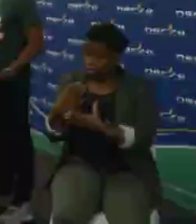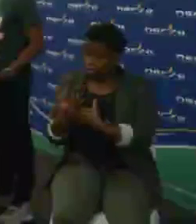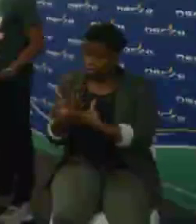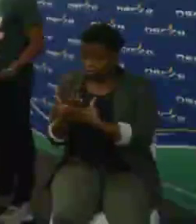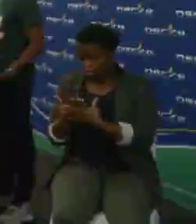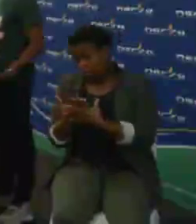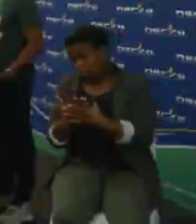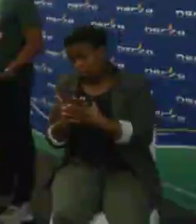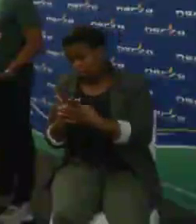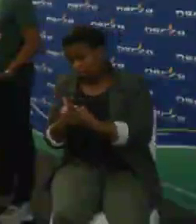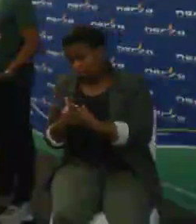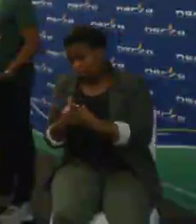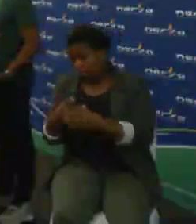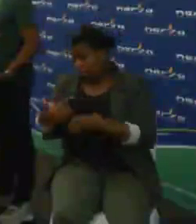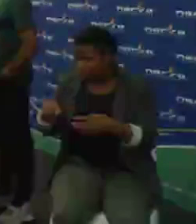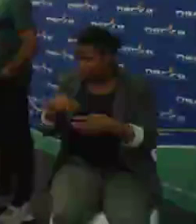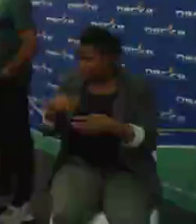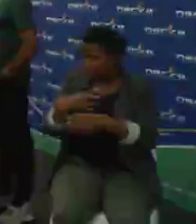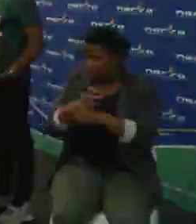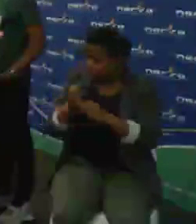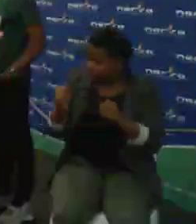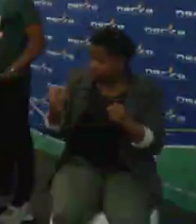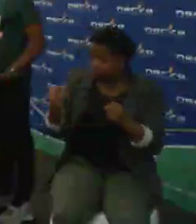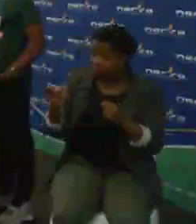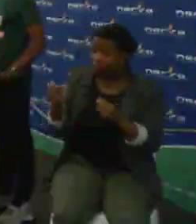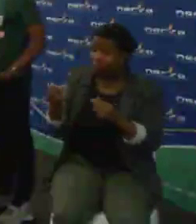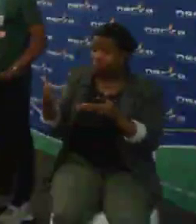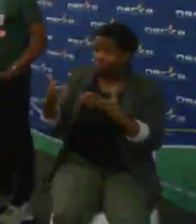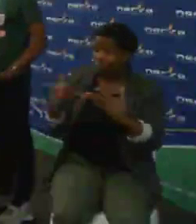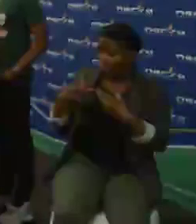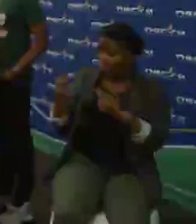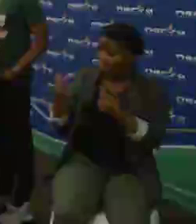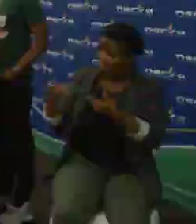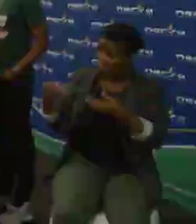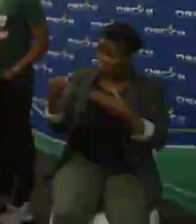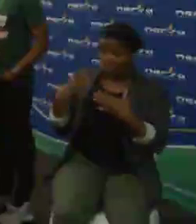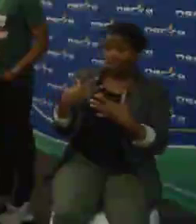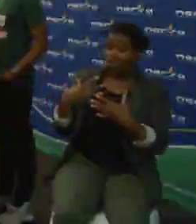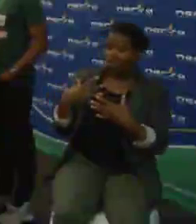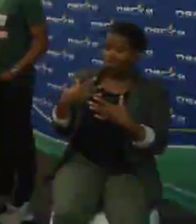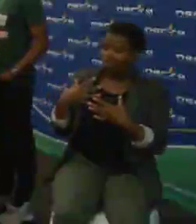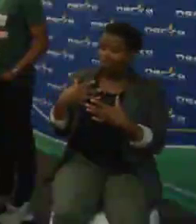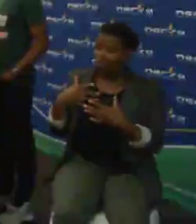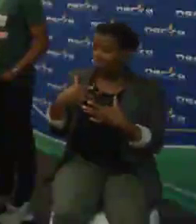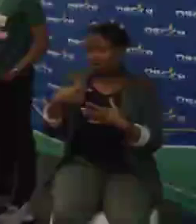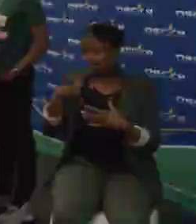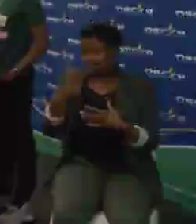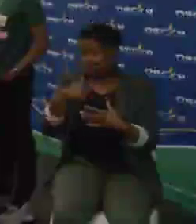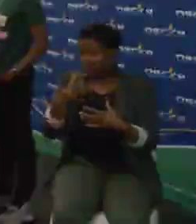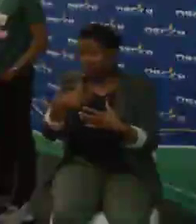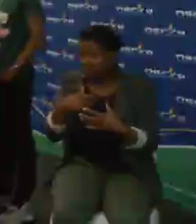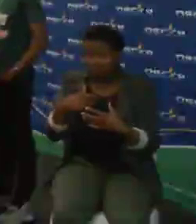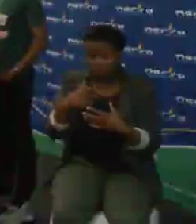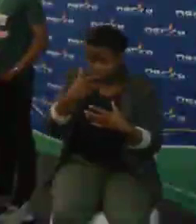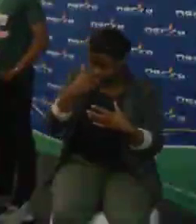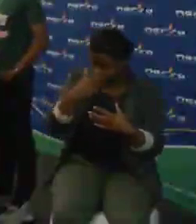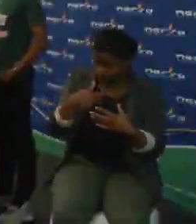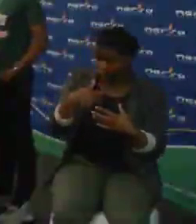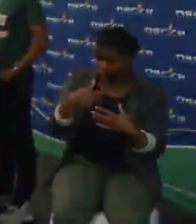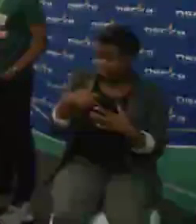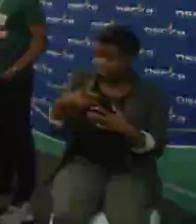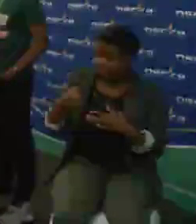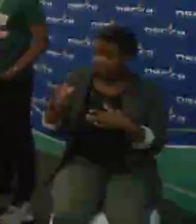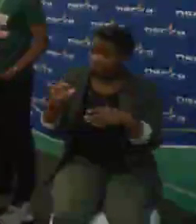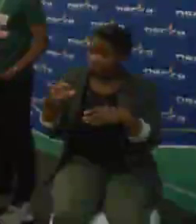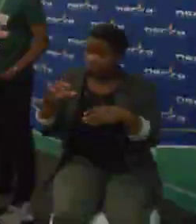a good way, we never got any of that money back. It just sat there. it just got back into Eskom's pocket, or it got taken